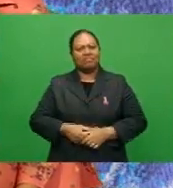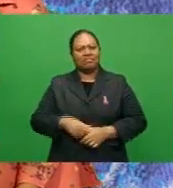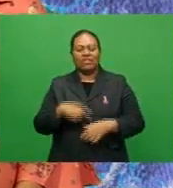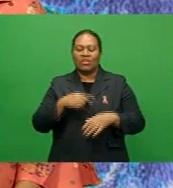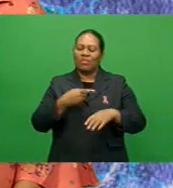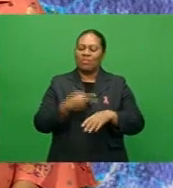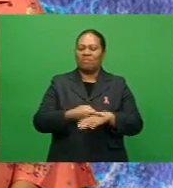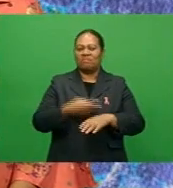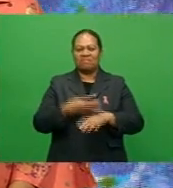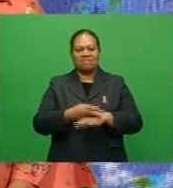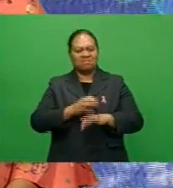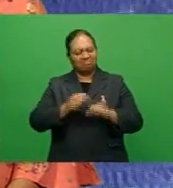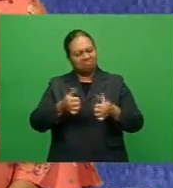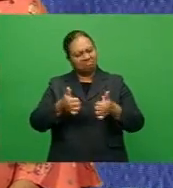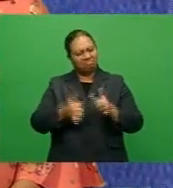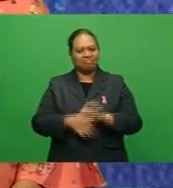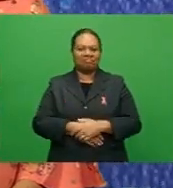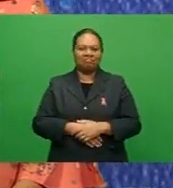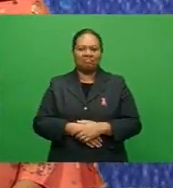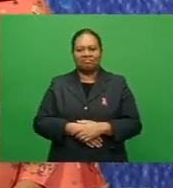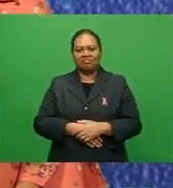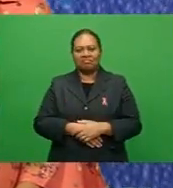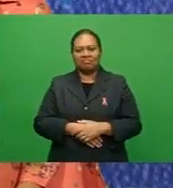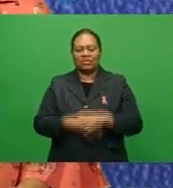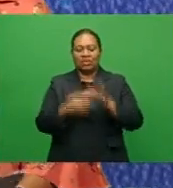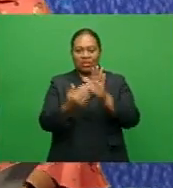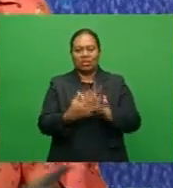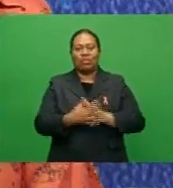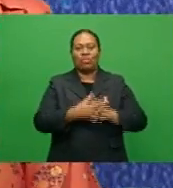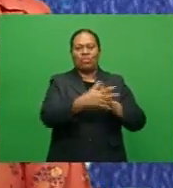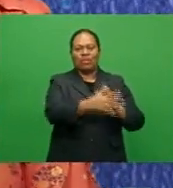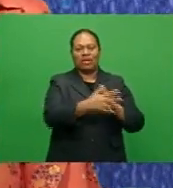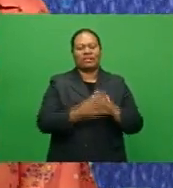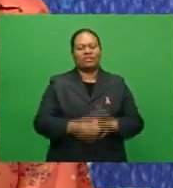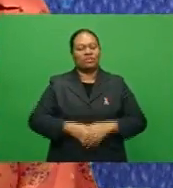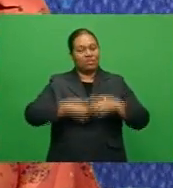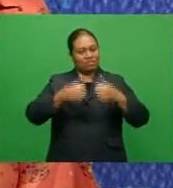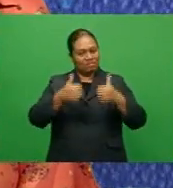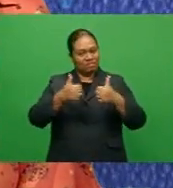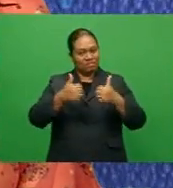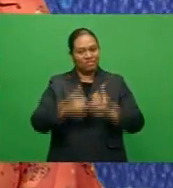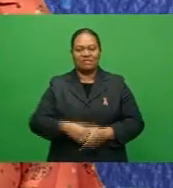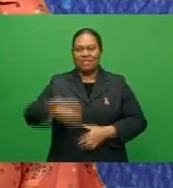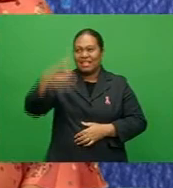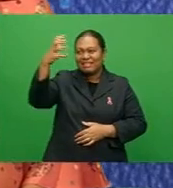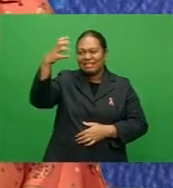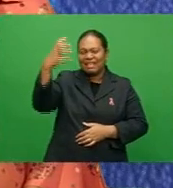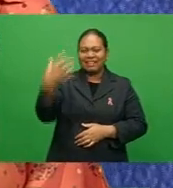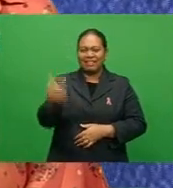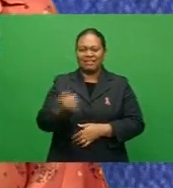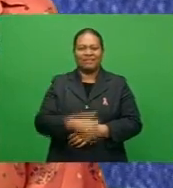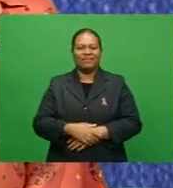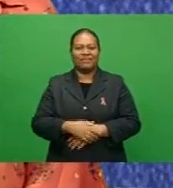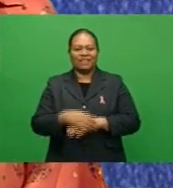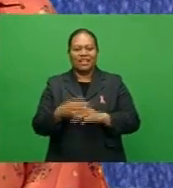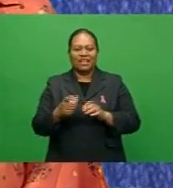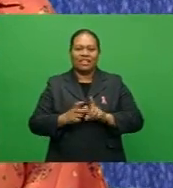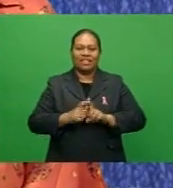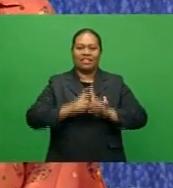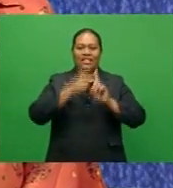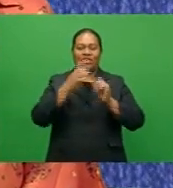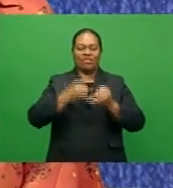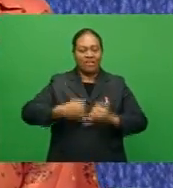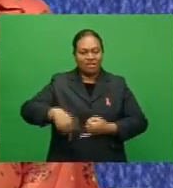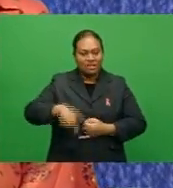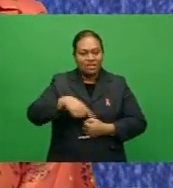month wasn't bad at all. Now in the west, the conditions were great and sunny. Eastwards from Peck Harbour